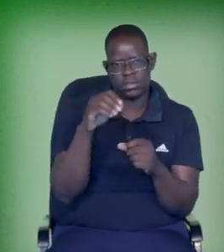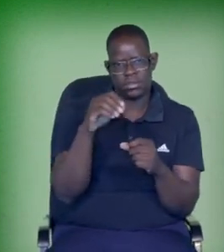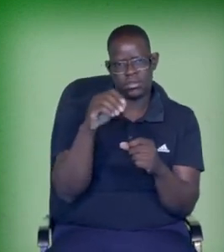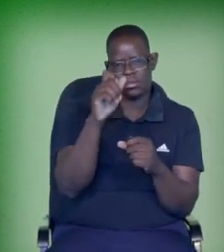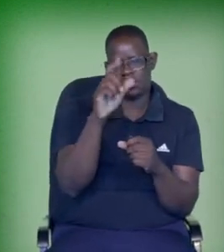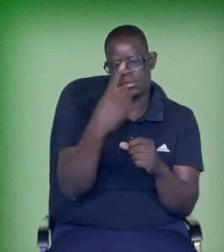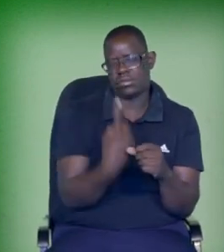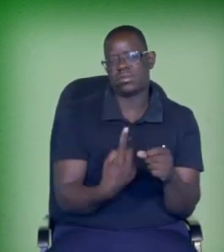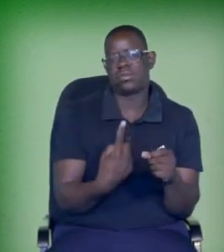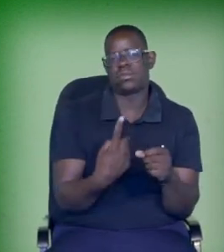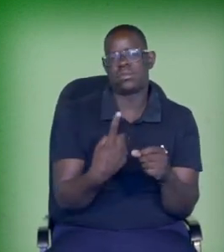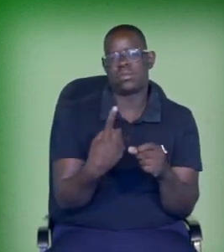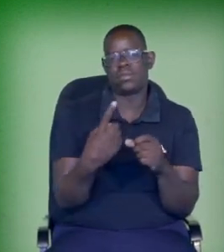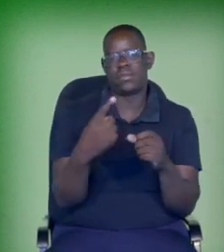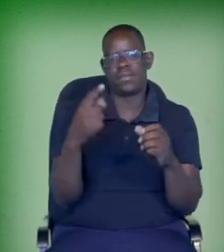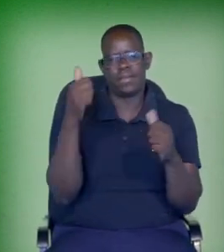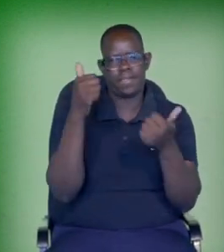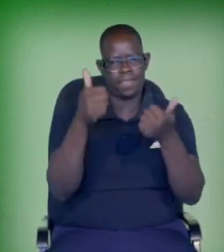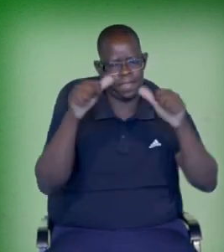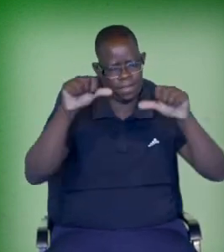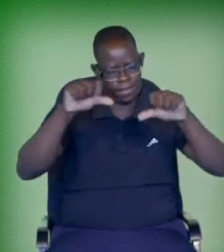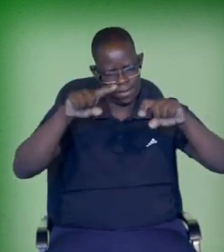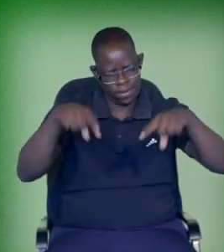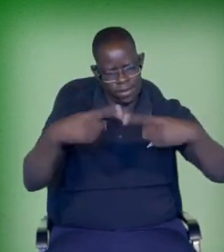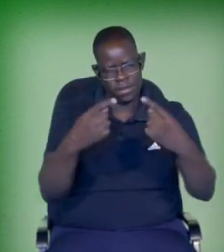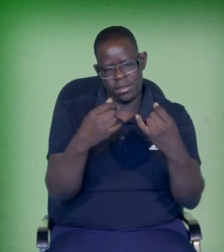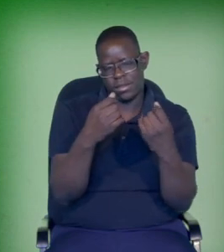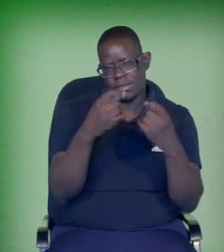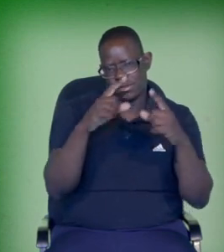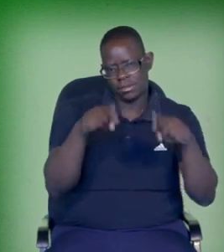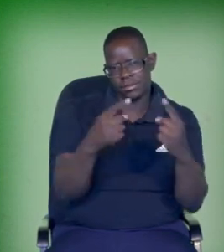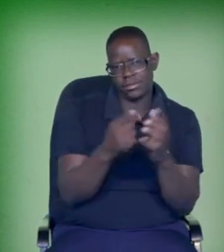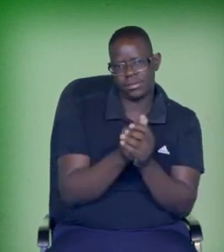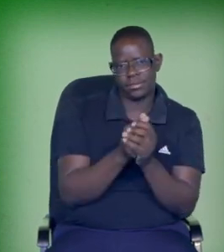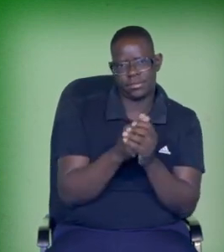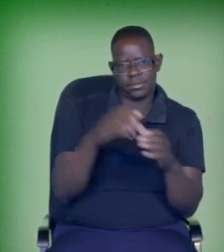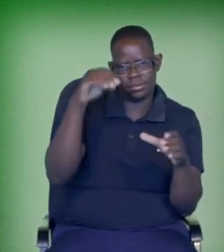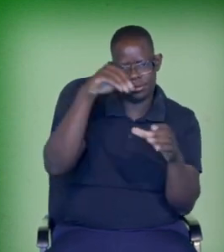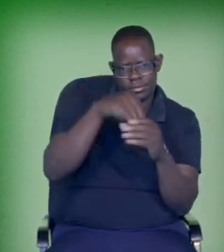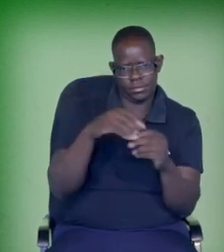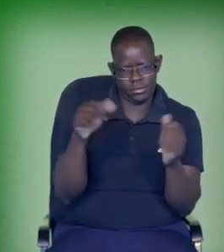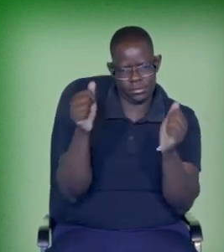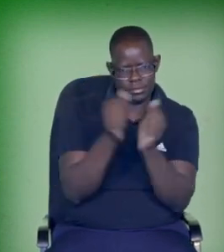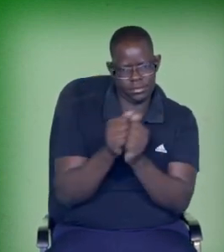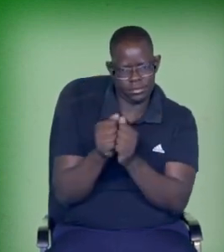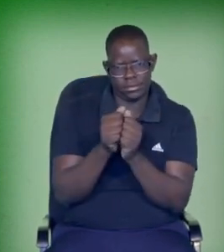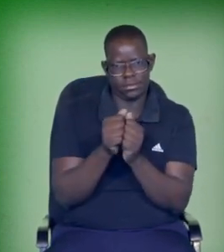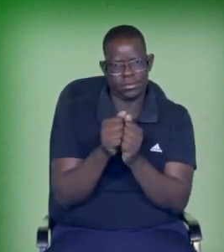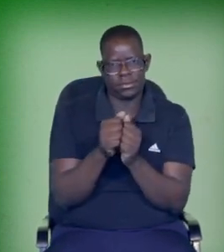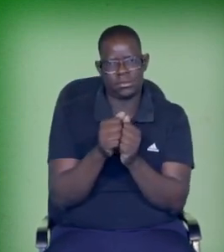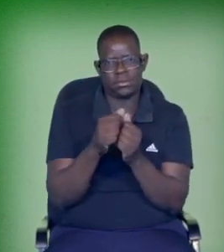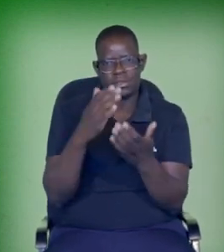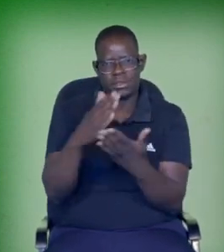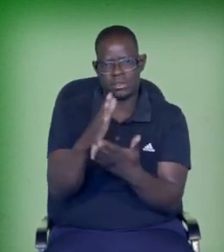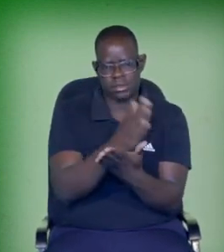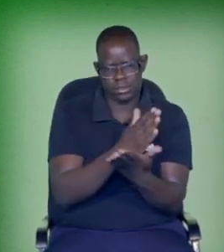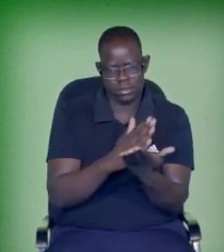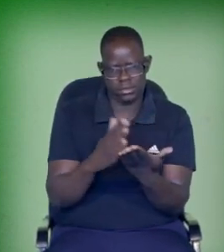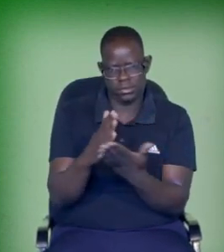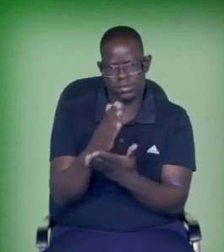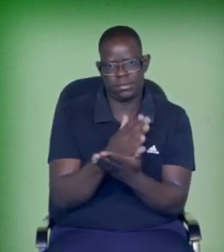form of ownership which gives the advantage of limited liability. The joint owners of the company are called